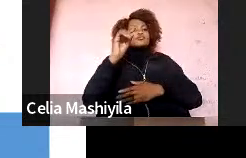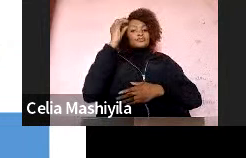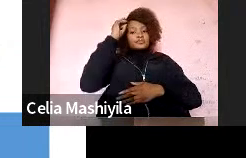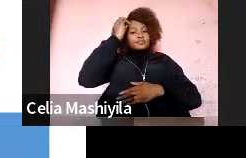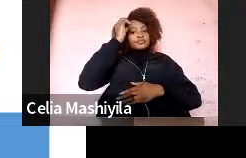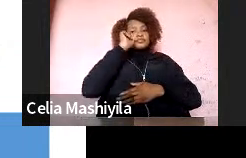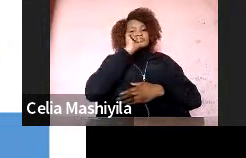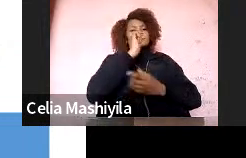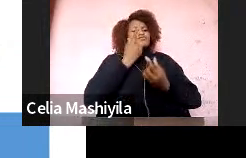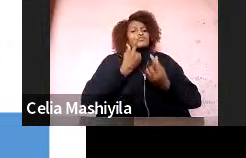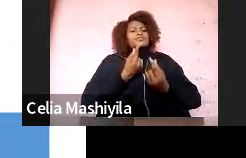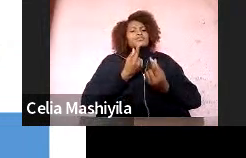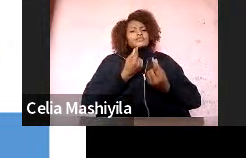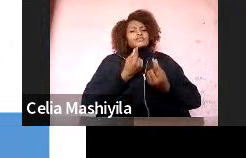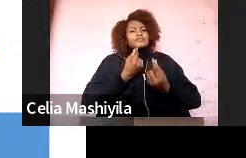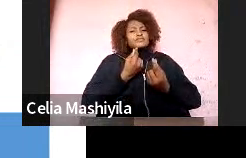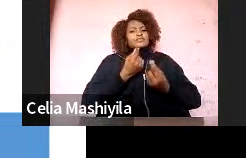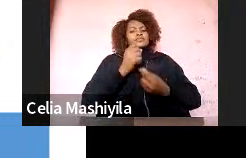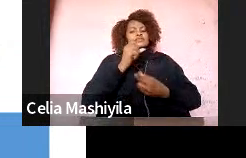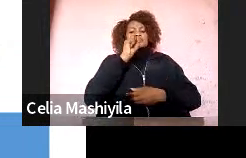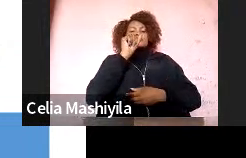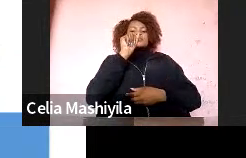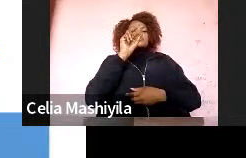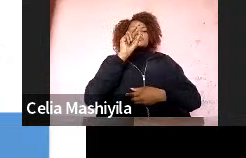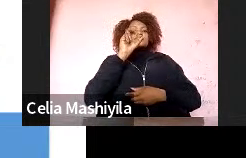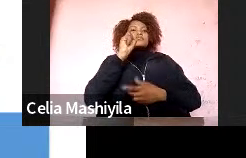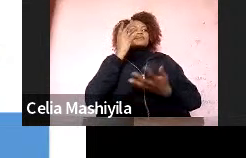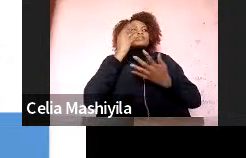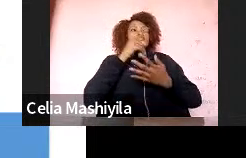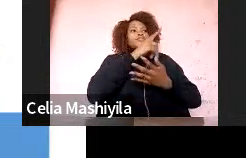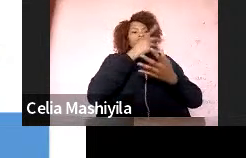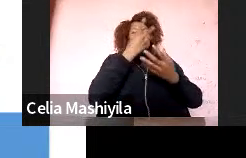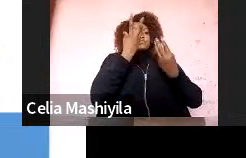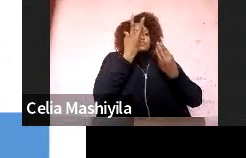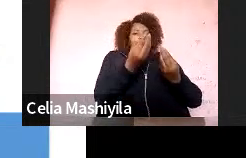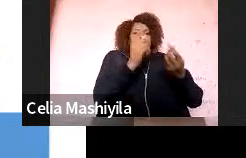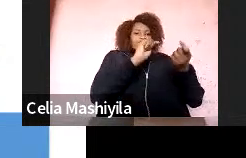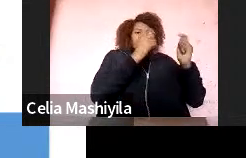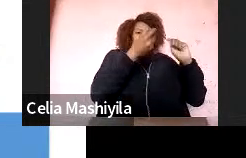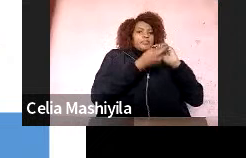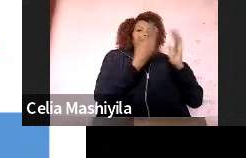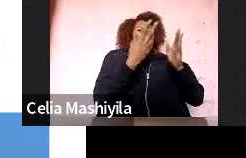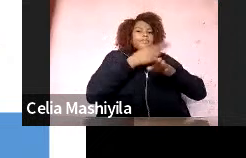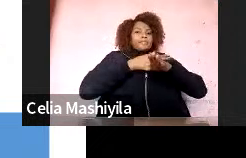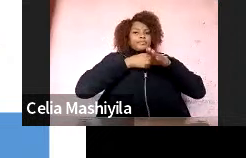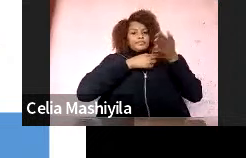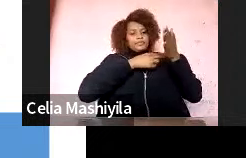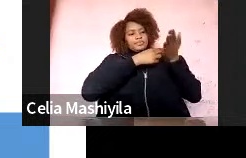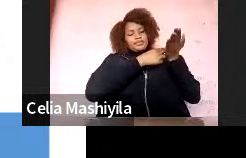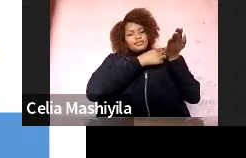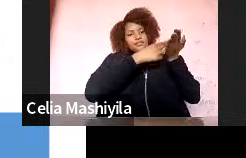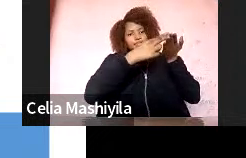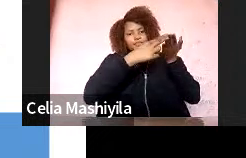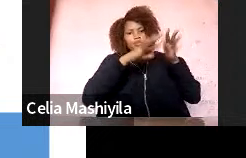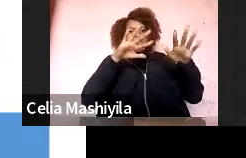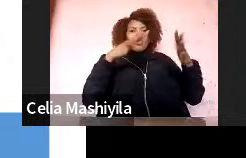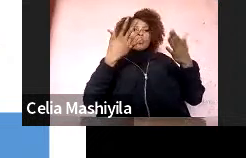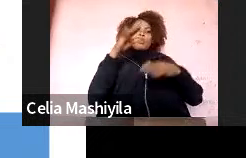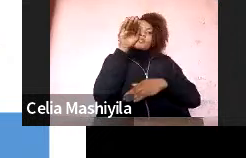to provide SARS or update SARS when you change your address, when you change your banking